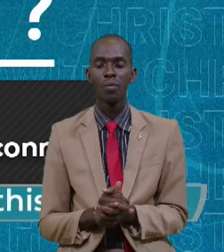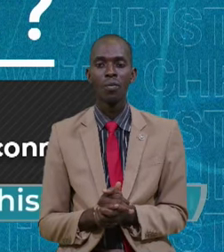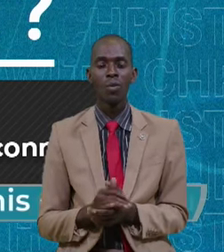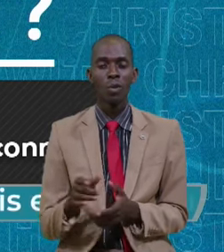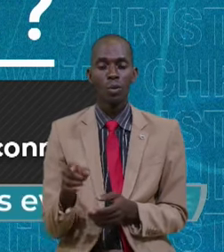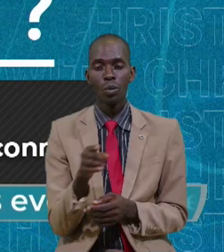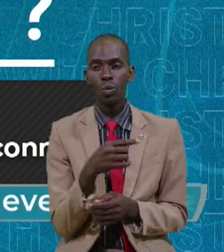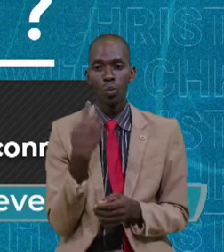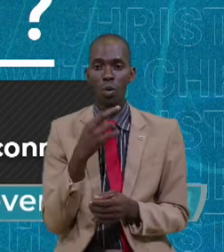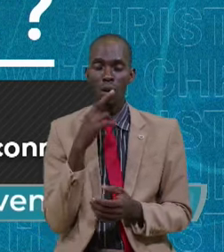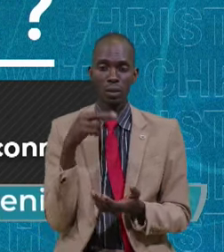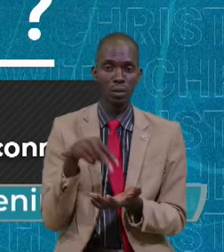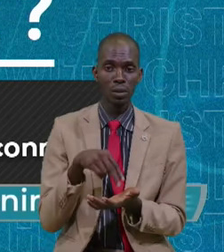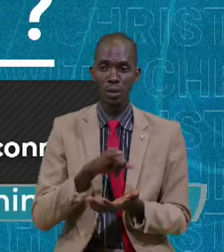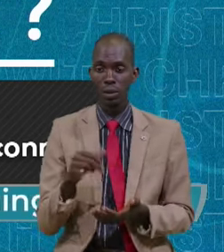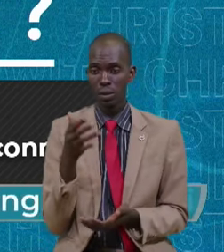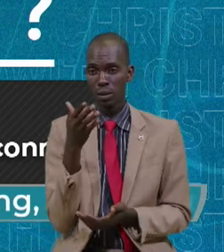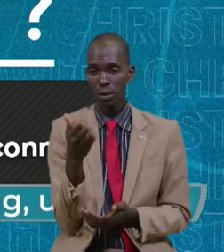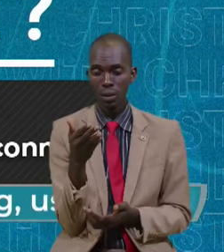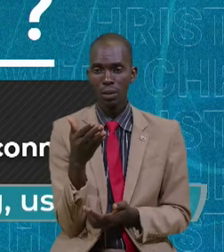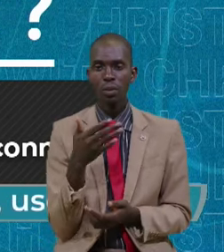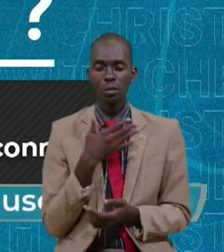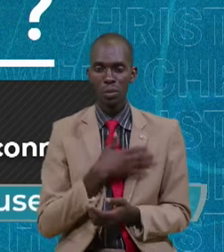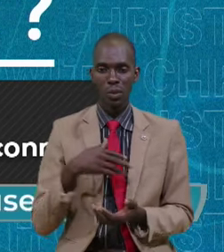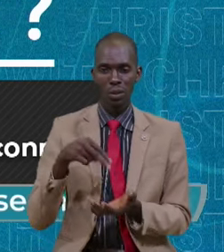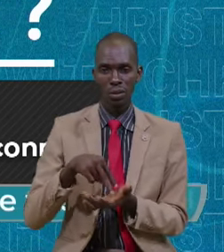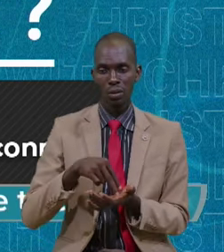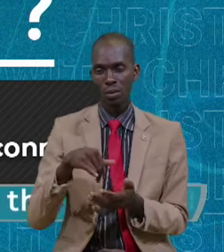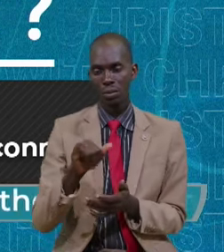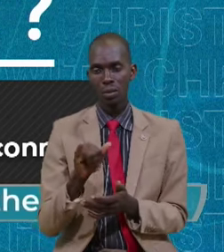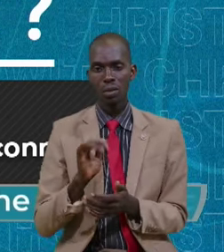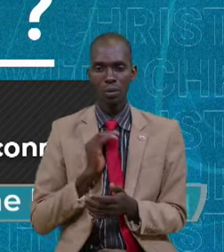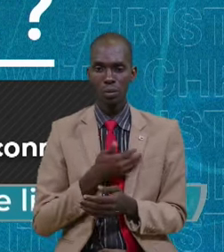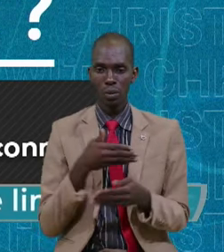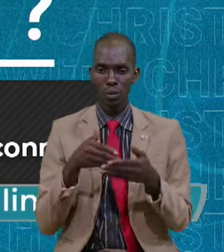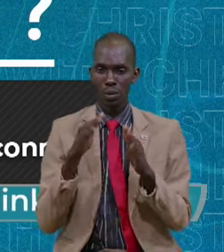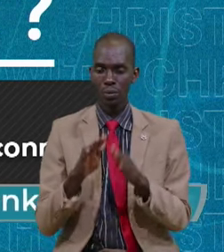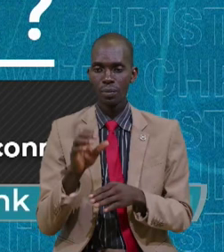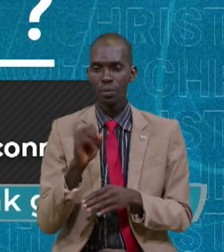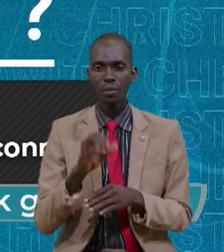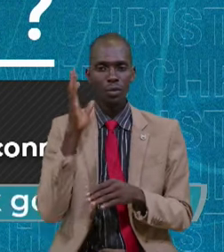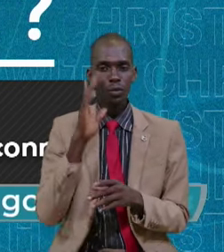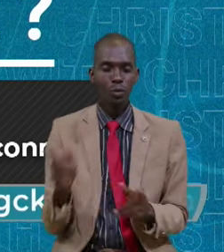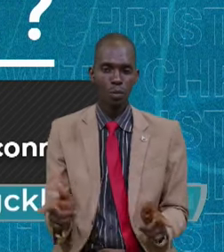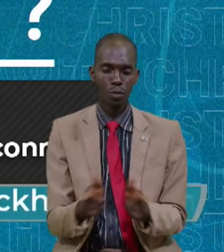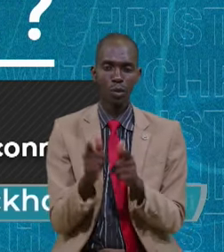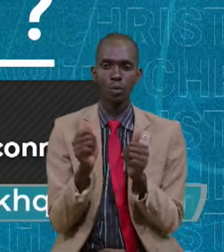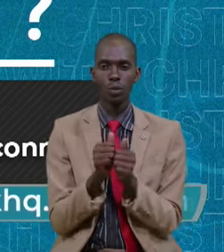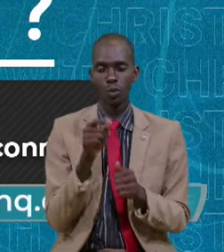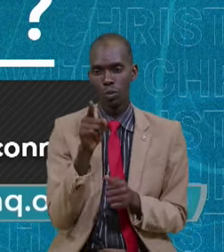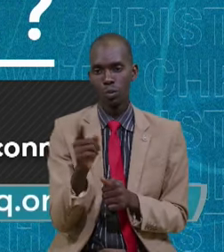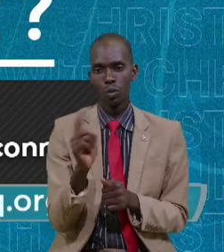you right now. They are coming to you in order to help you.